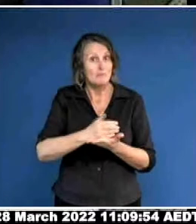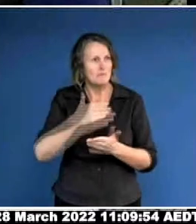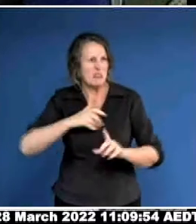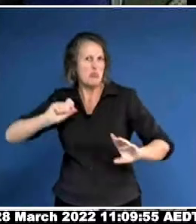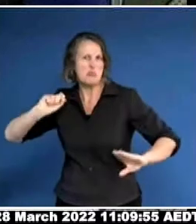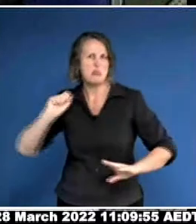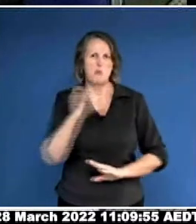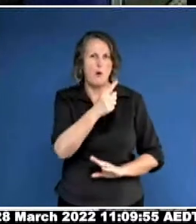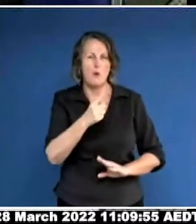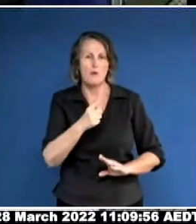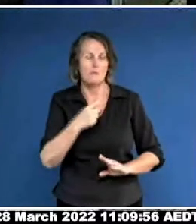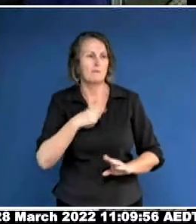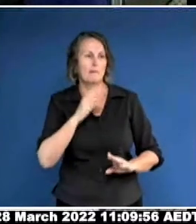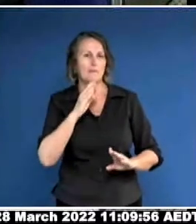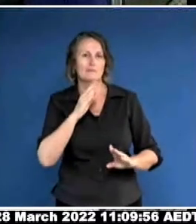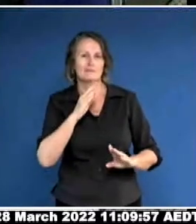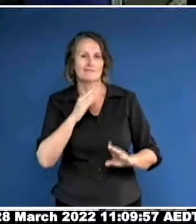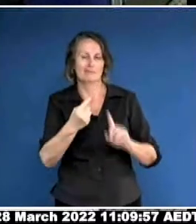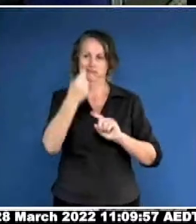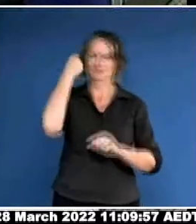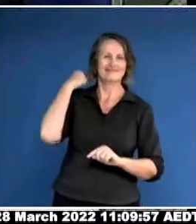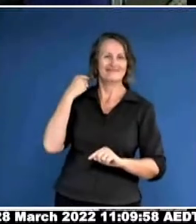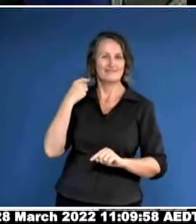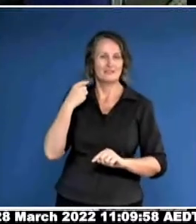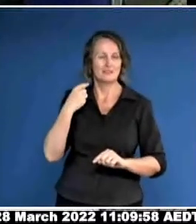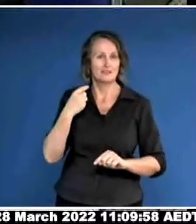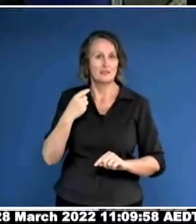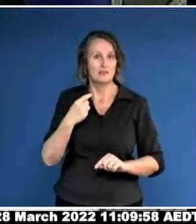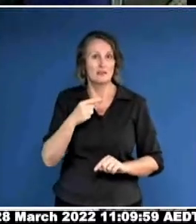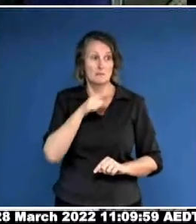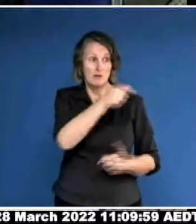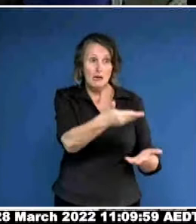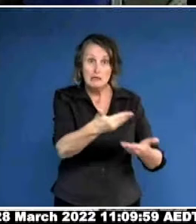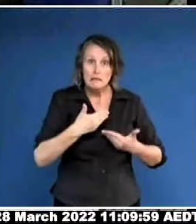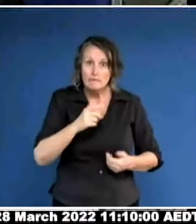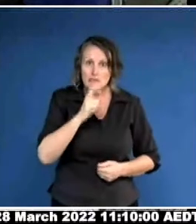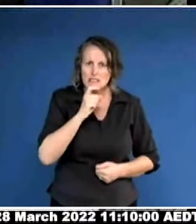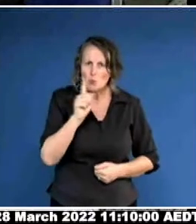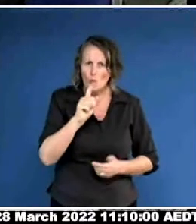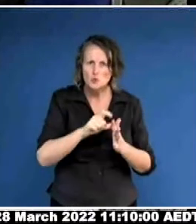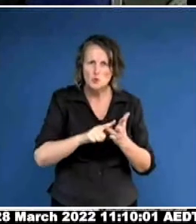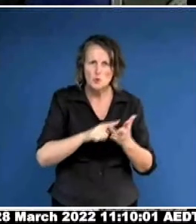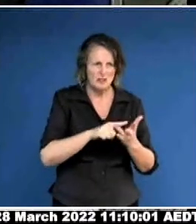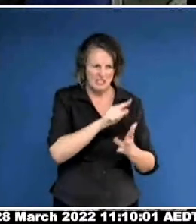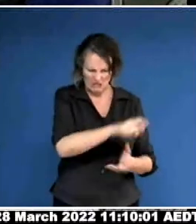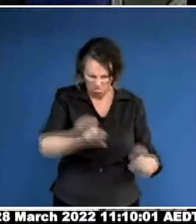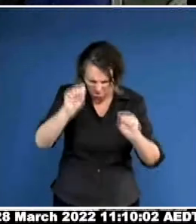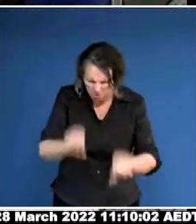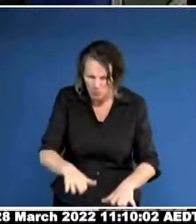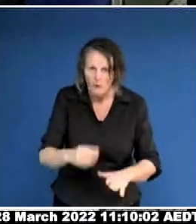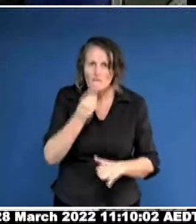So when he offered me my dinner, he threw it on the floor and told me to eat off the